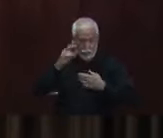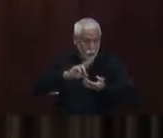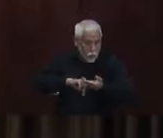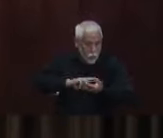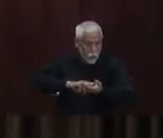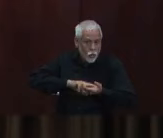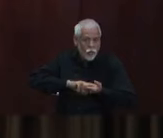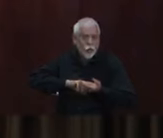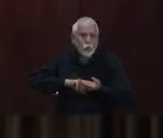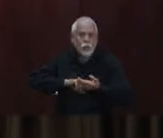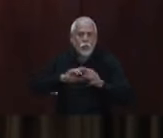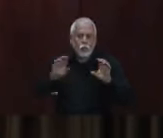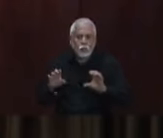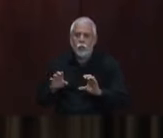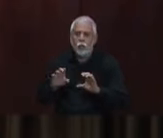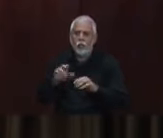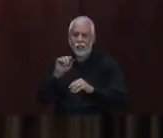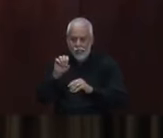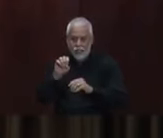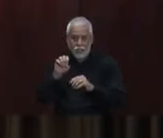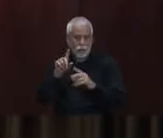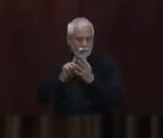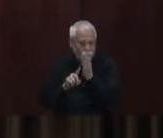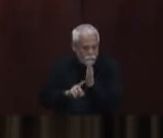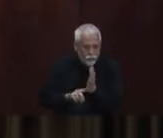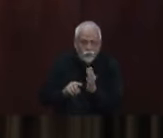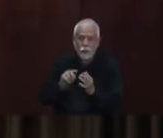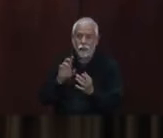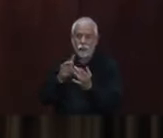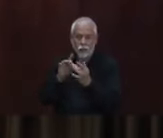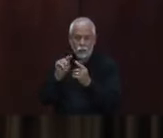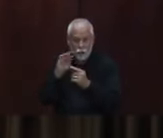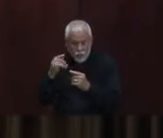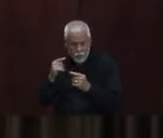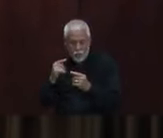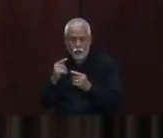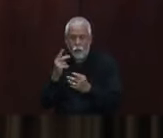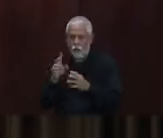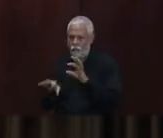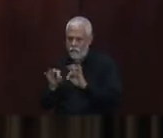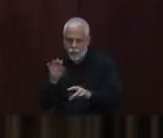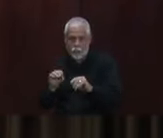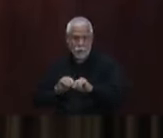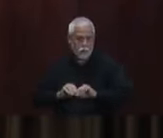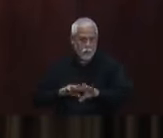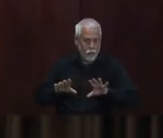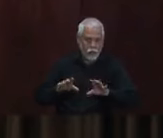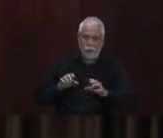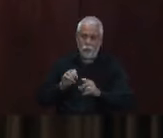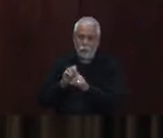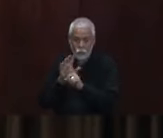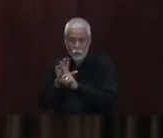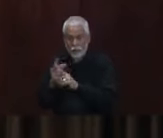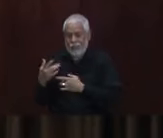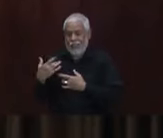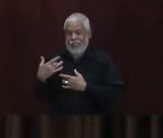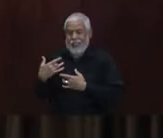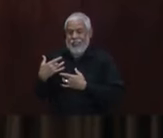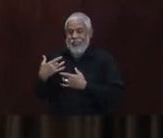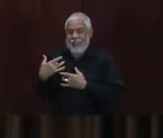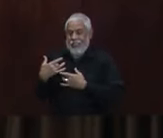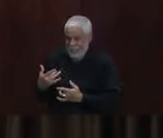are doing the case investigation and contact tracing pieces, what we find about the spread and the exposure, it tends to